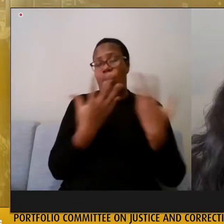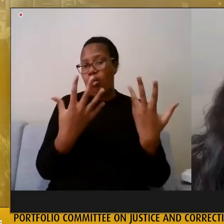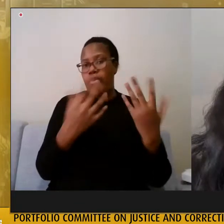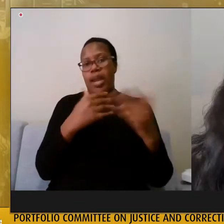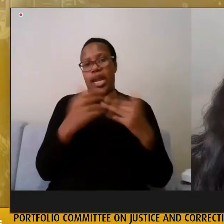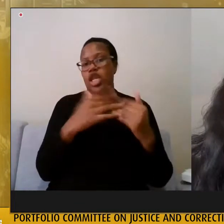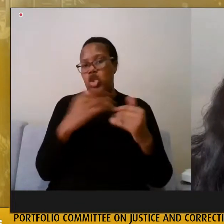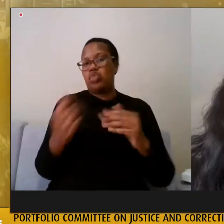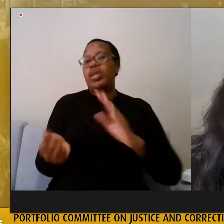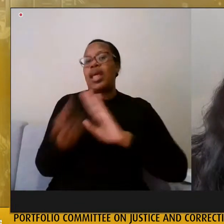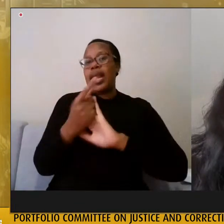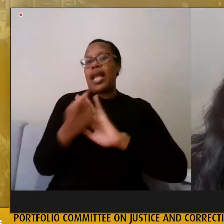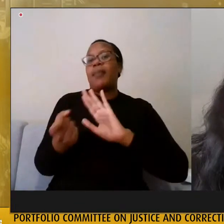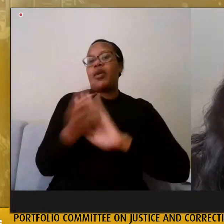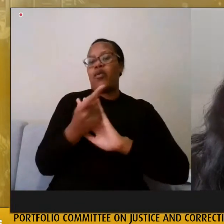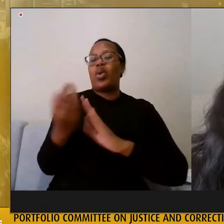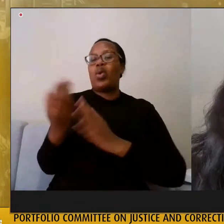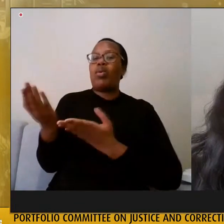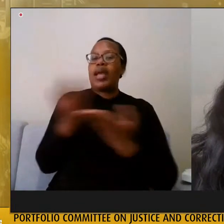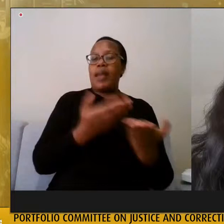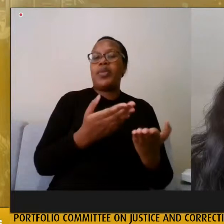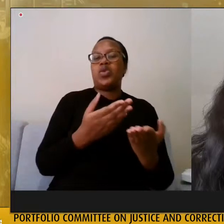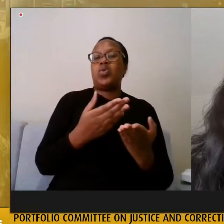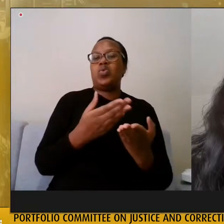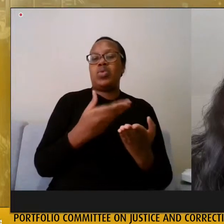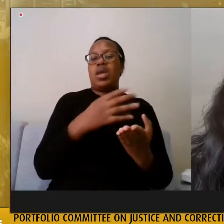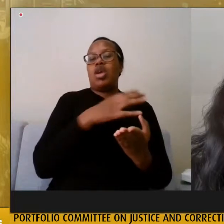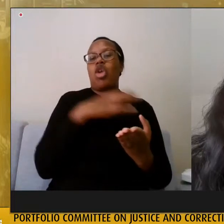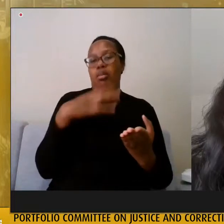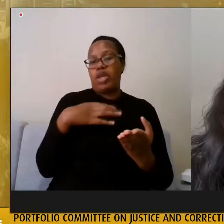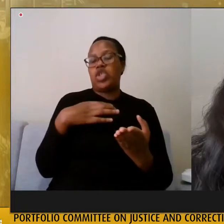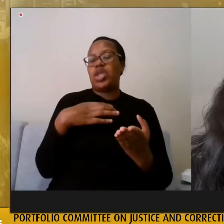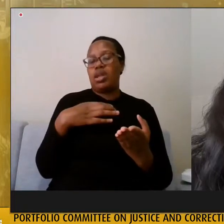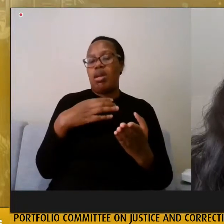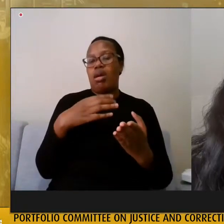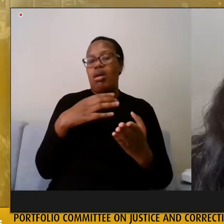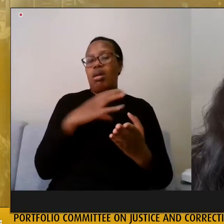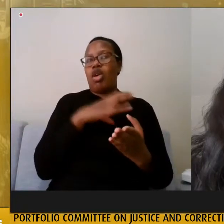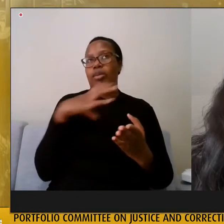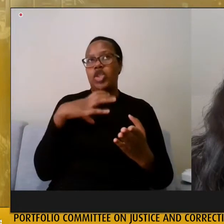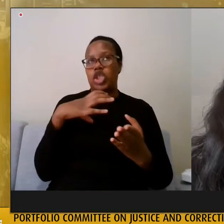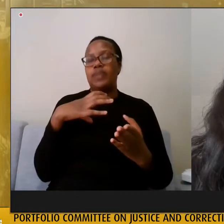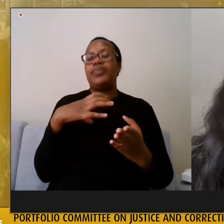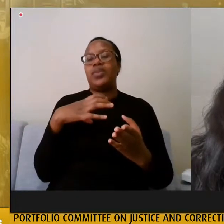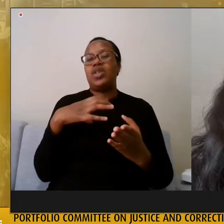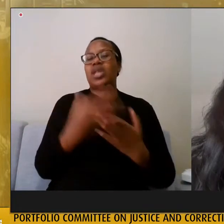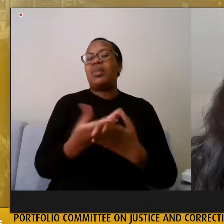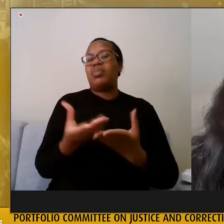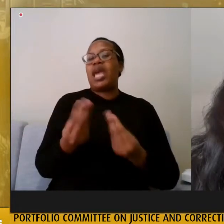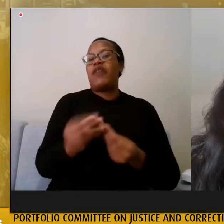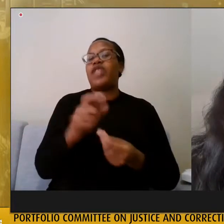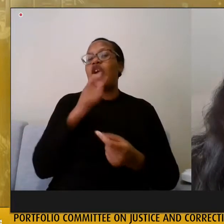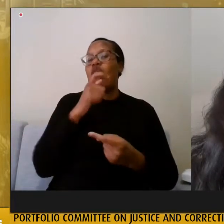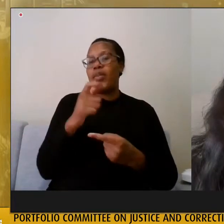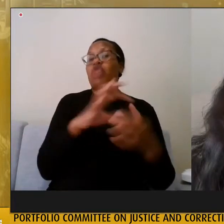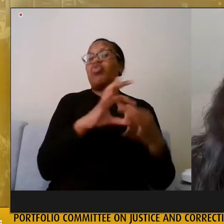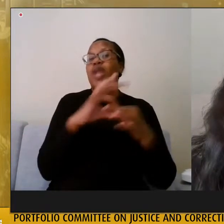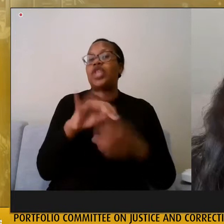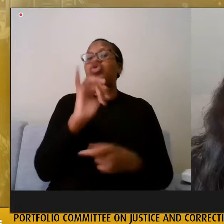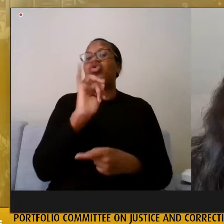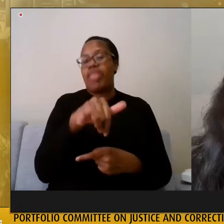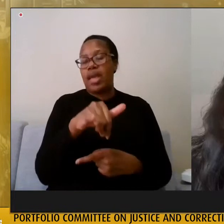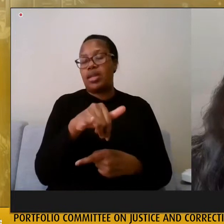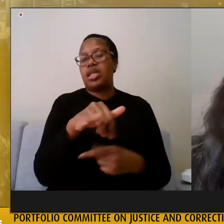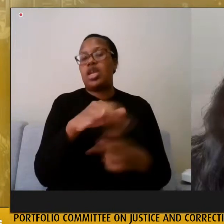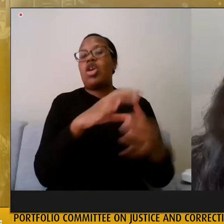to before them of this nature. So can I have their comment in relation to that comment that has been